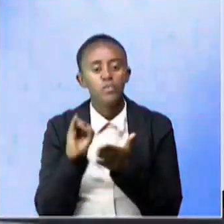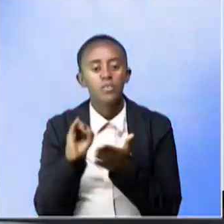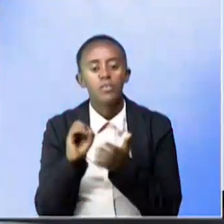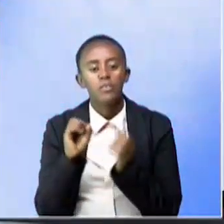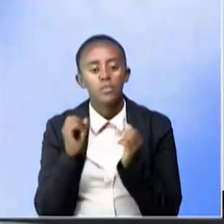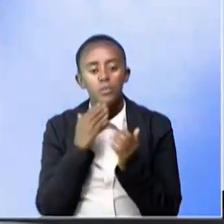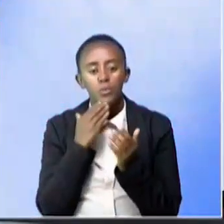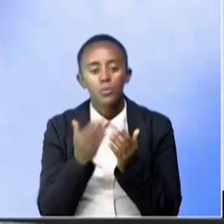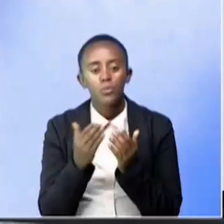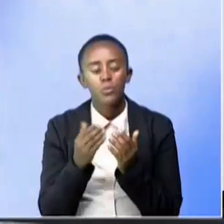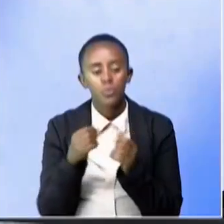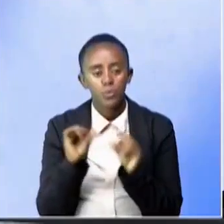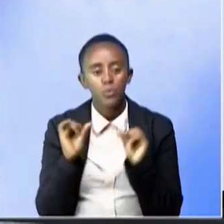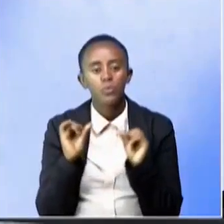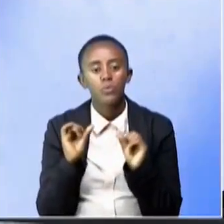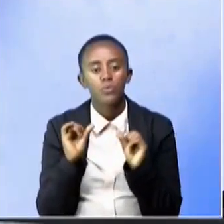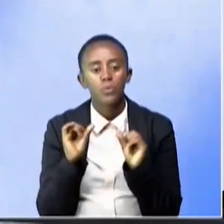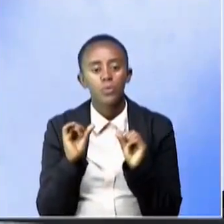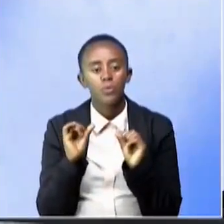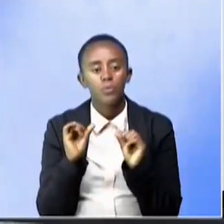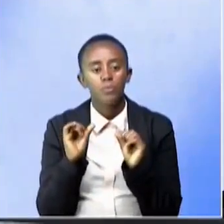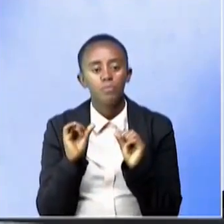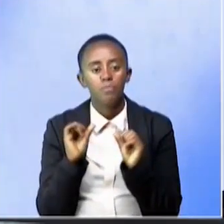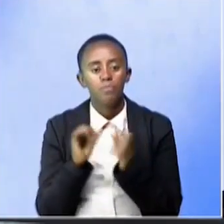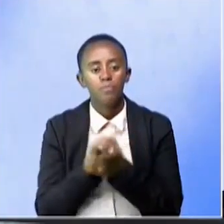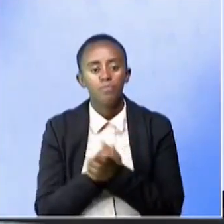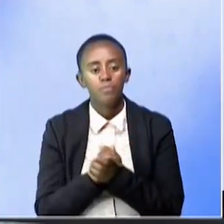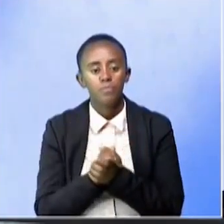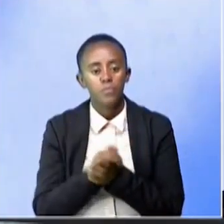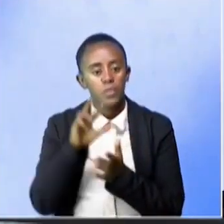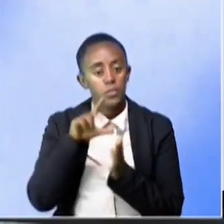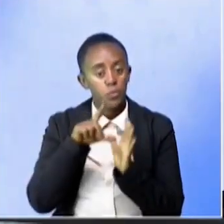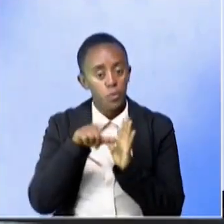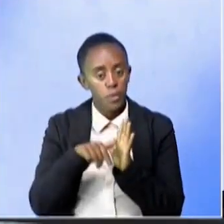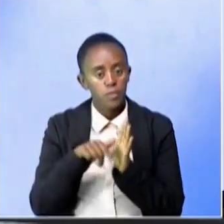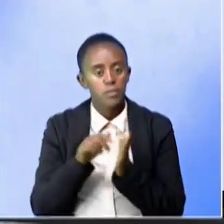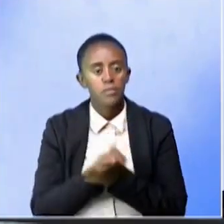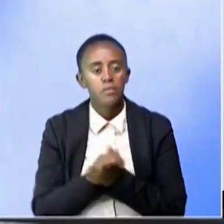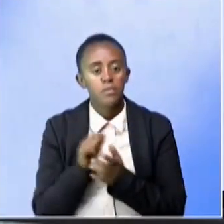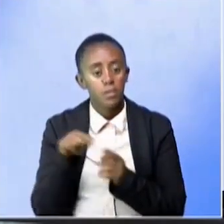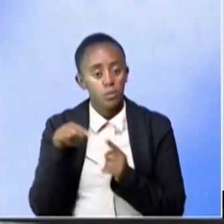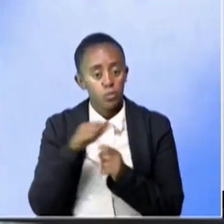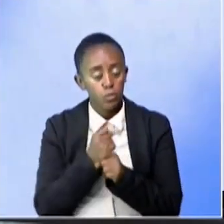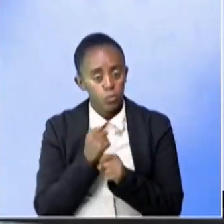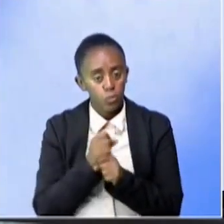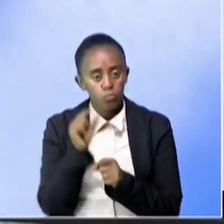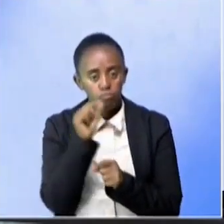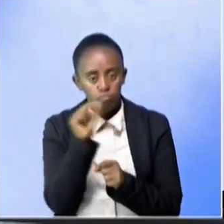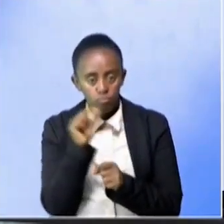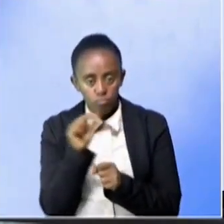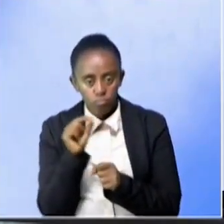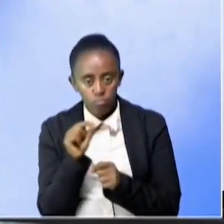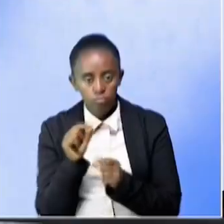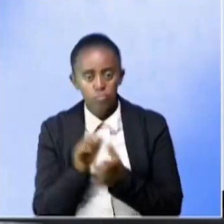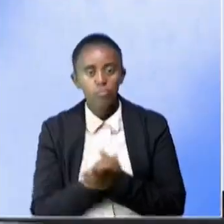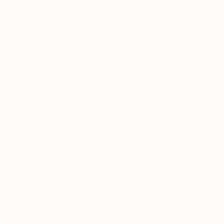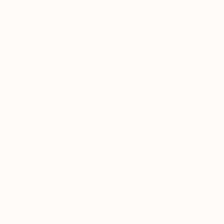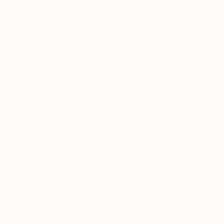So let's go and take 3 minutes in order to underline all these sentences.